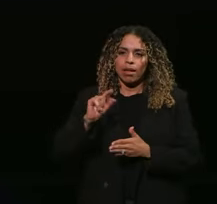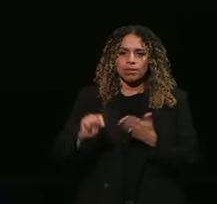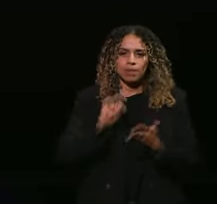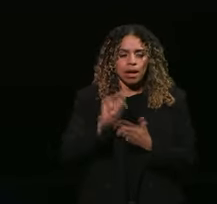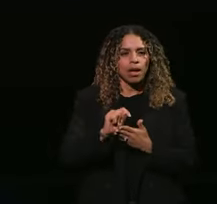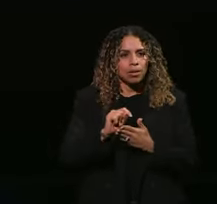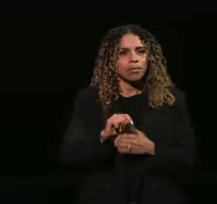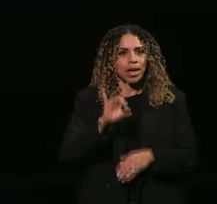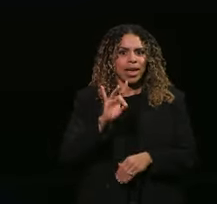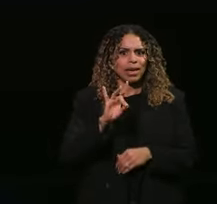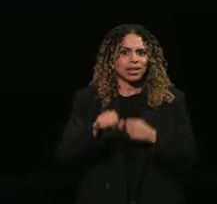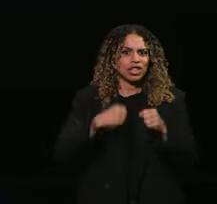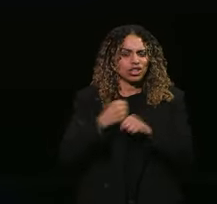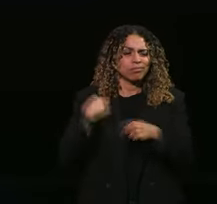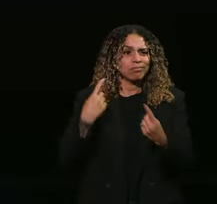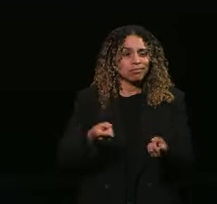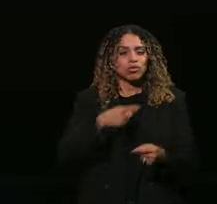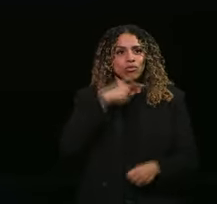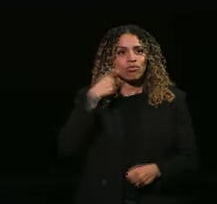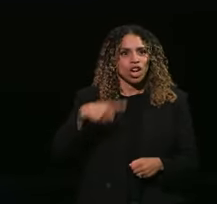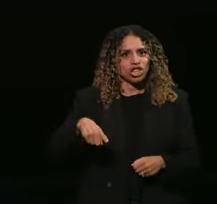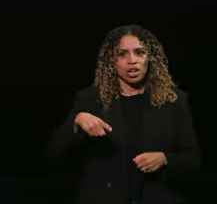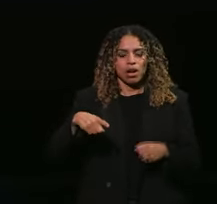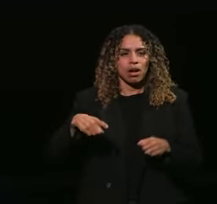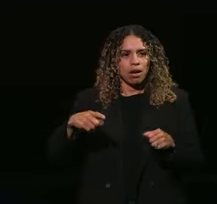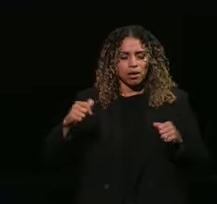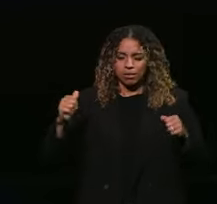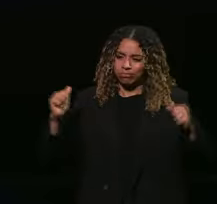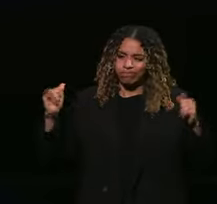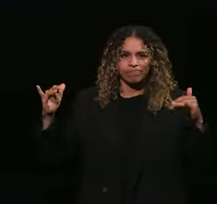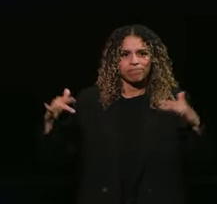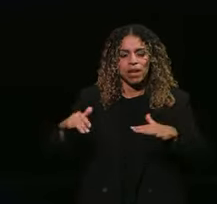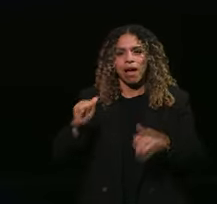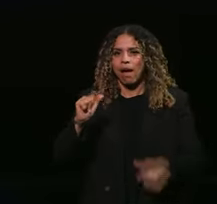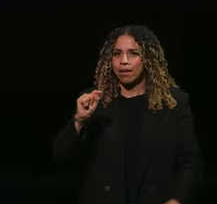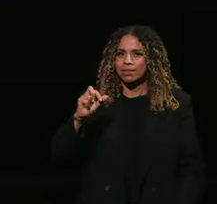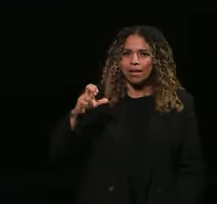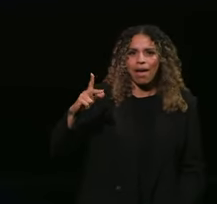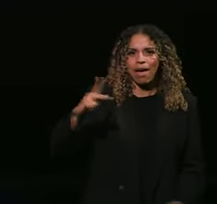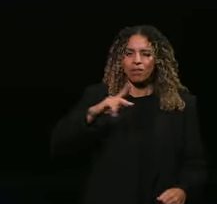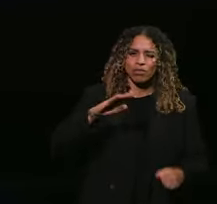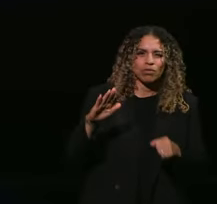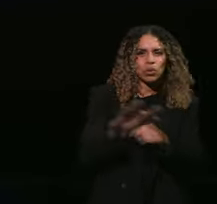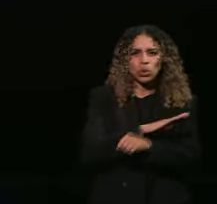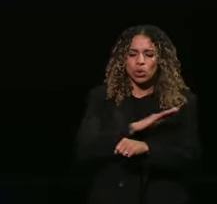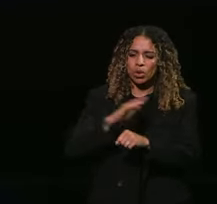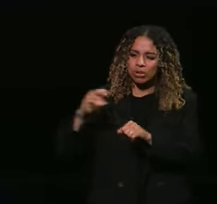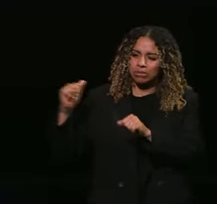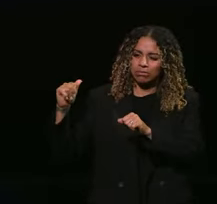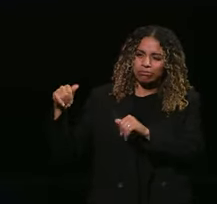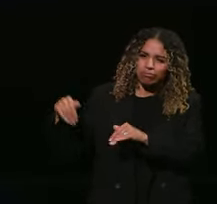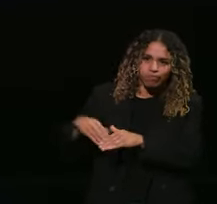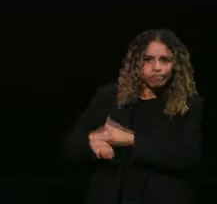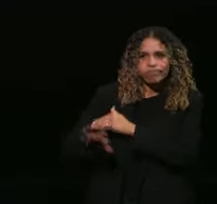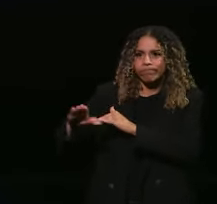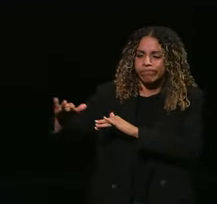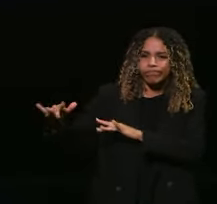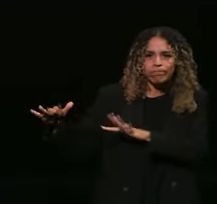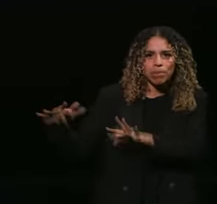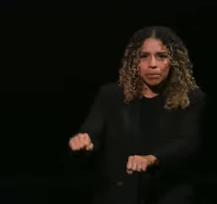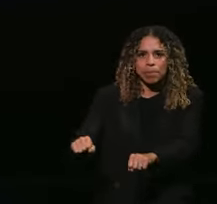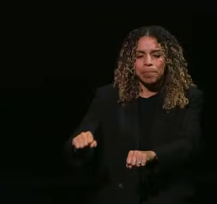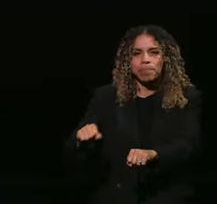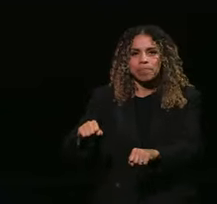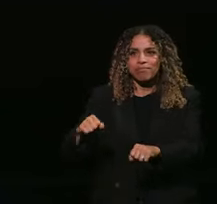attacked again, full-scale invasion. And all these years I've been trying very hard to keep